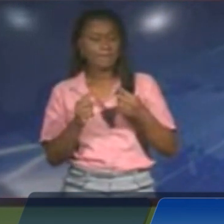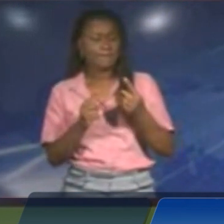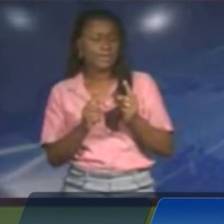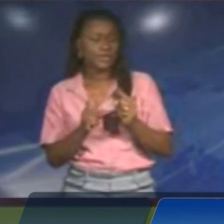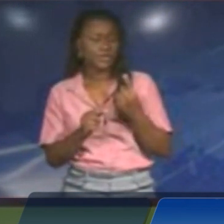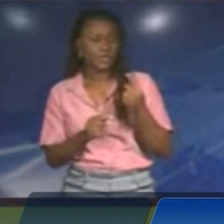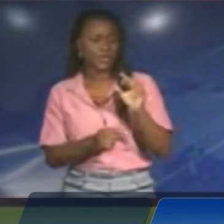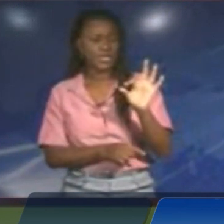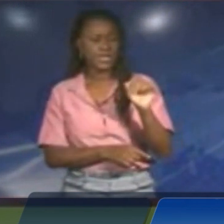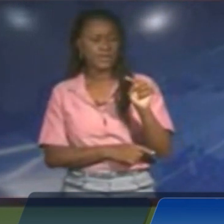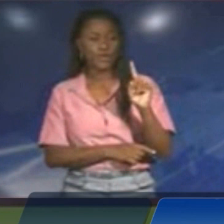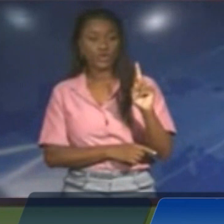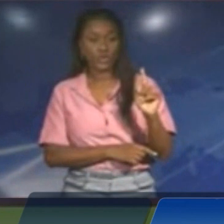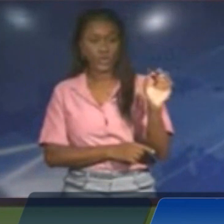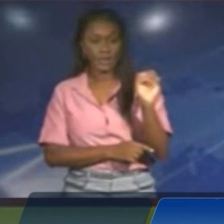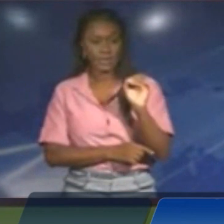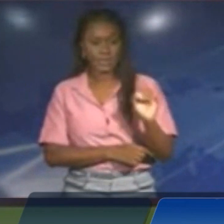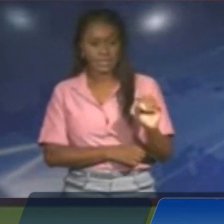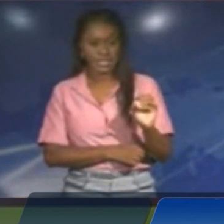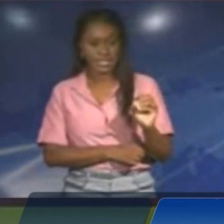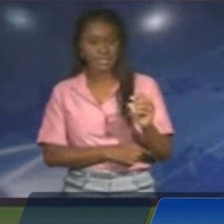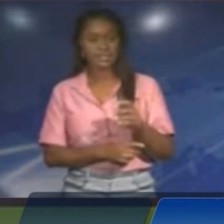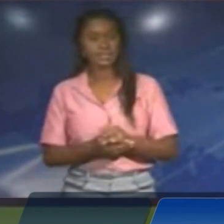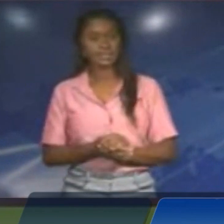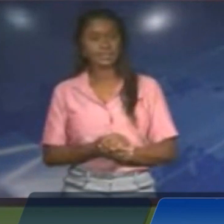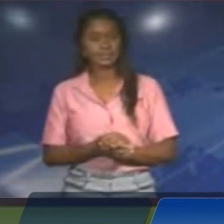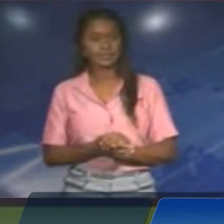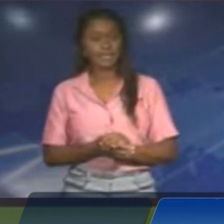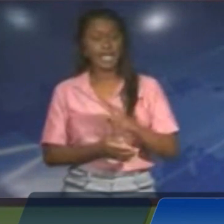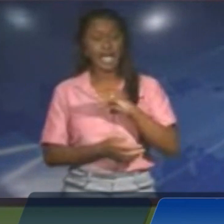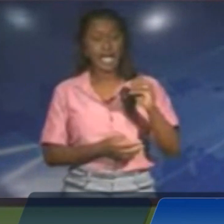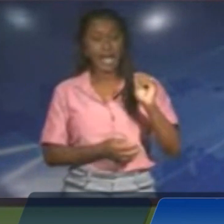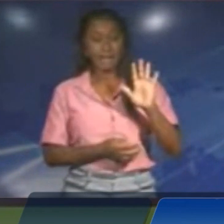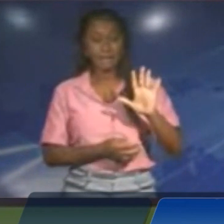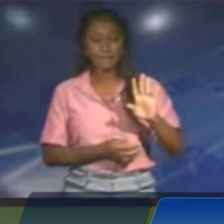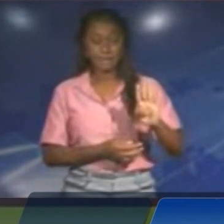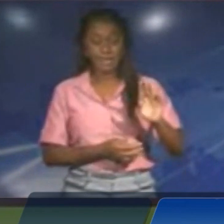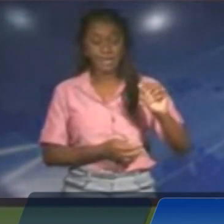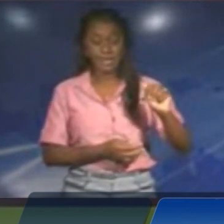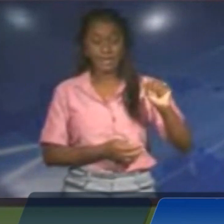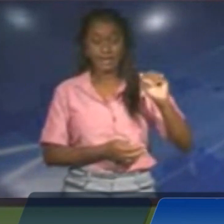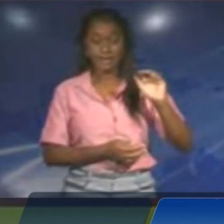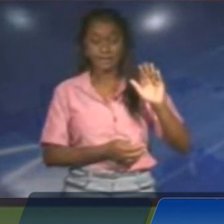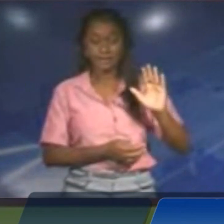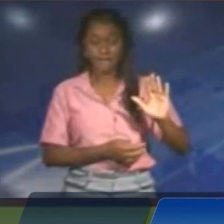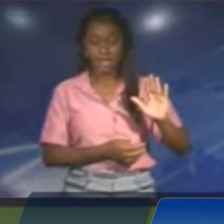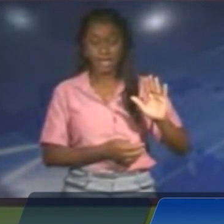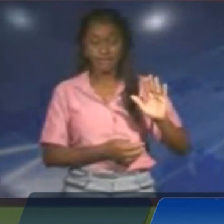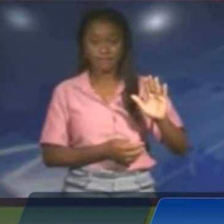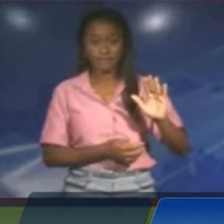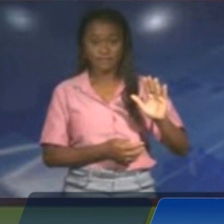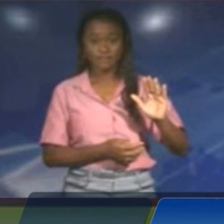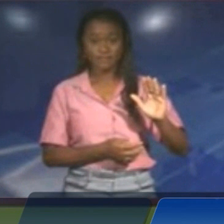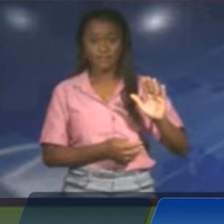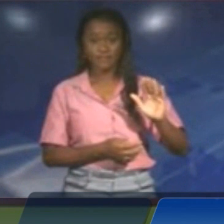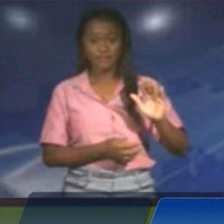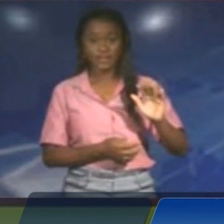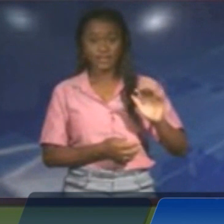only accounts for 9.1% of the recent Omicron samples. And as we said, BA5 seems to be the